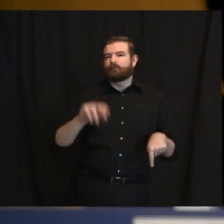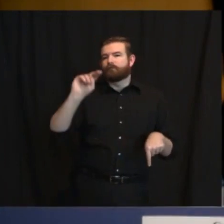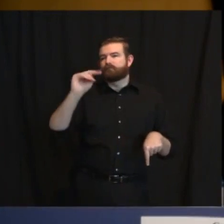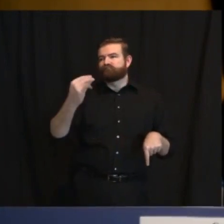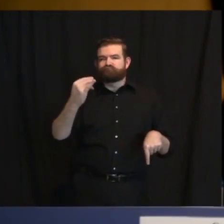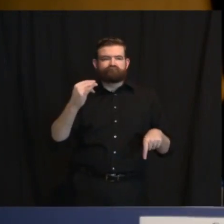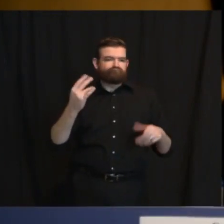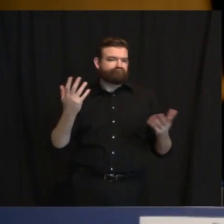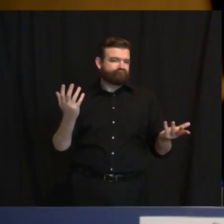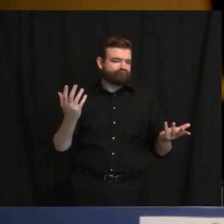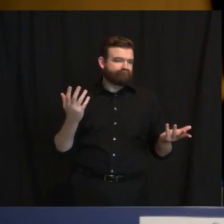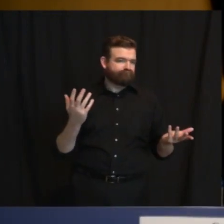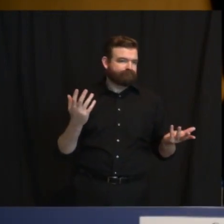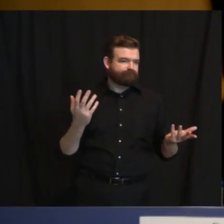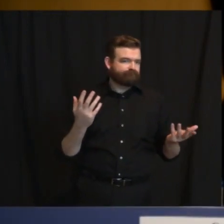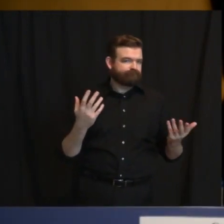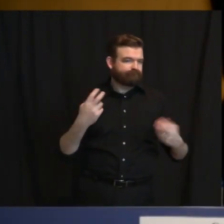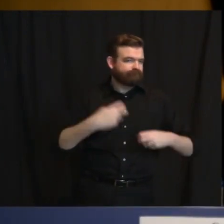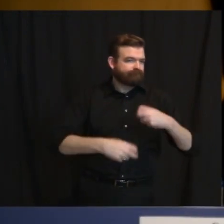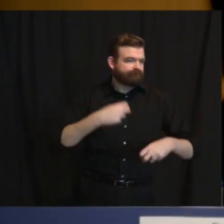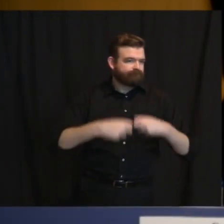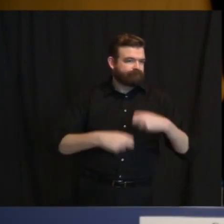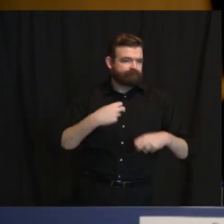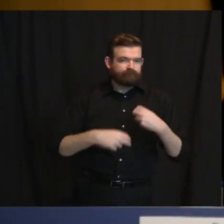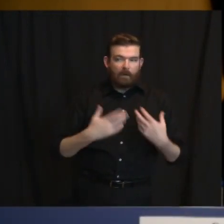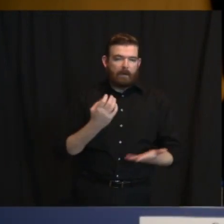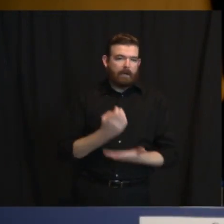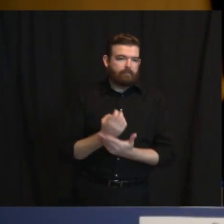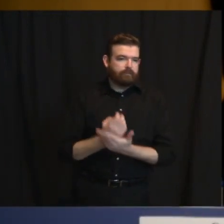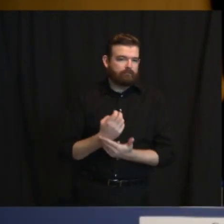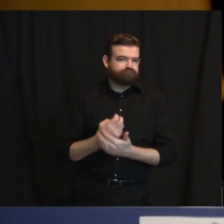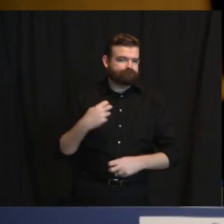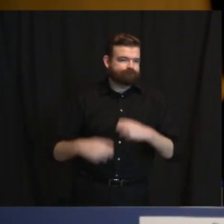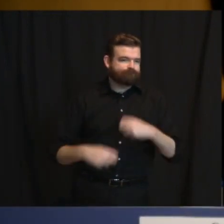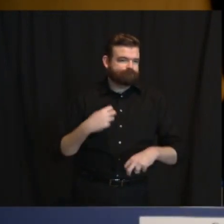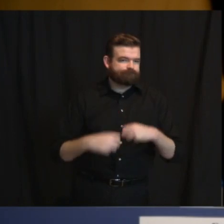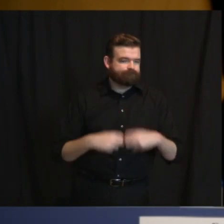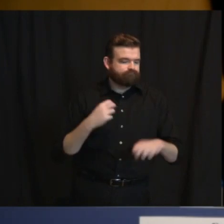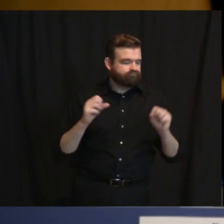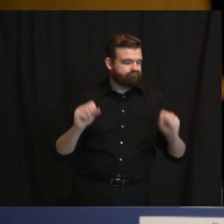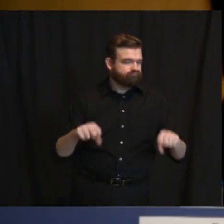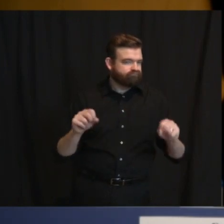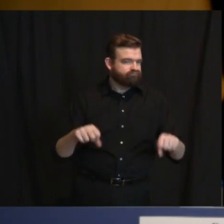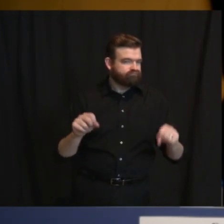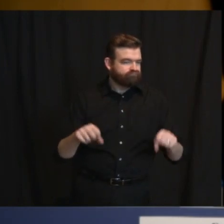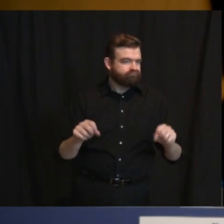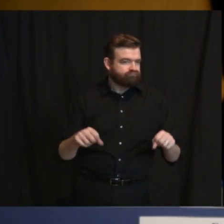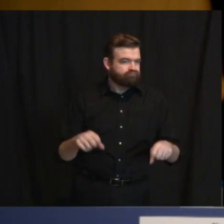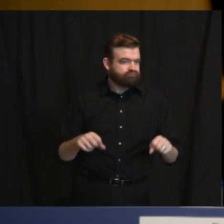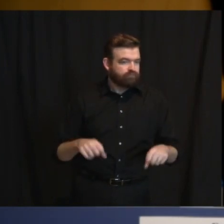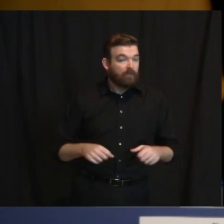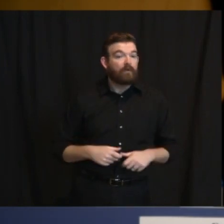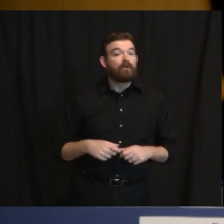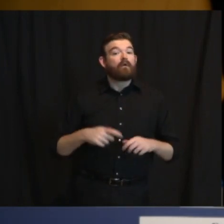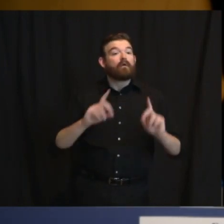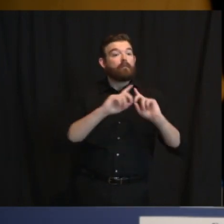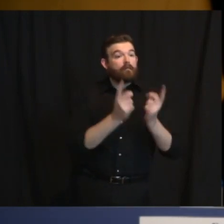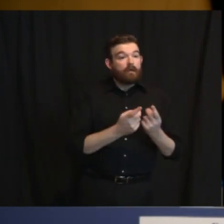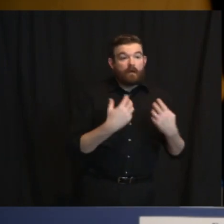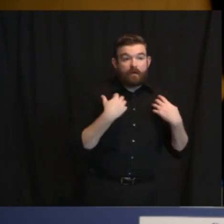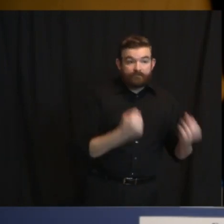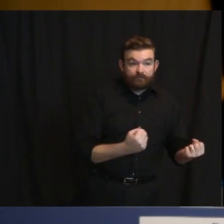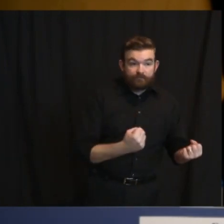of our residents, as you know, have been devastating. The Department of Health, along with the Department of Human Services,